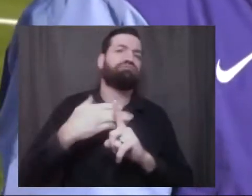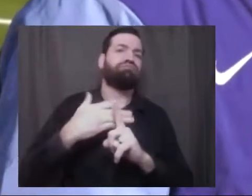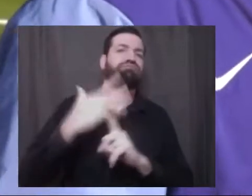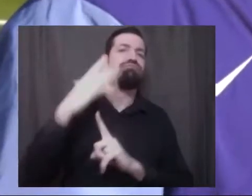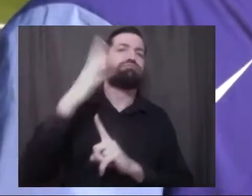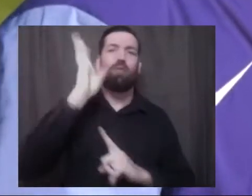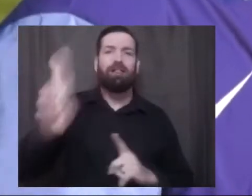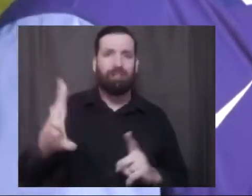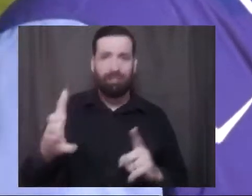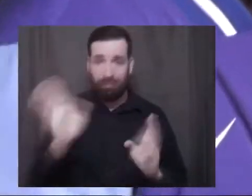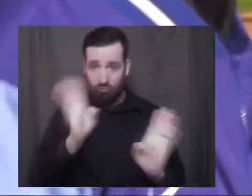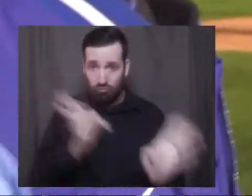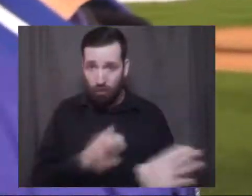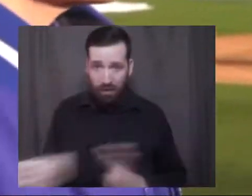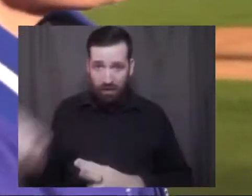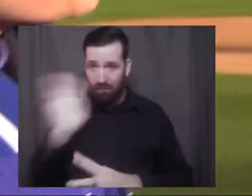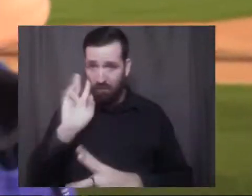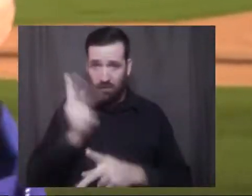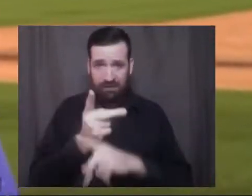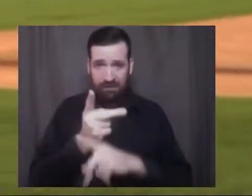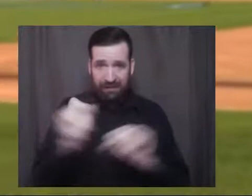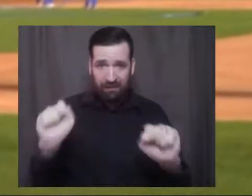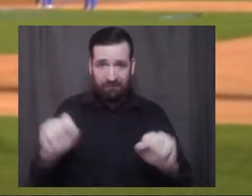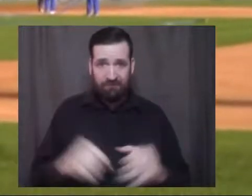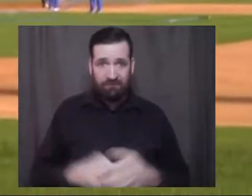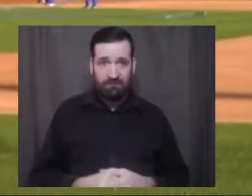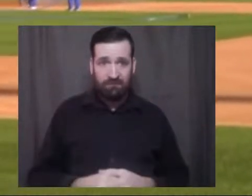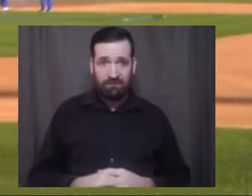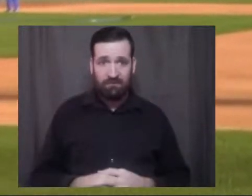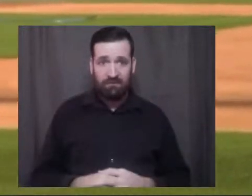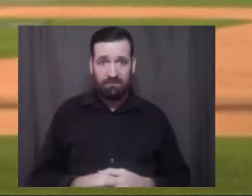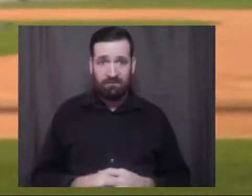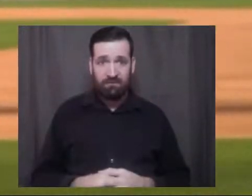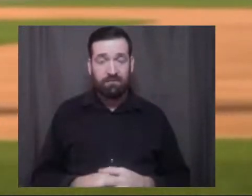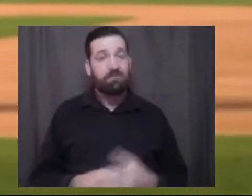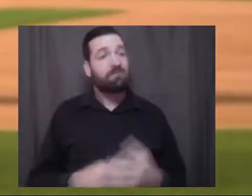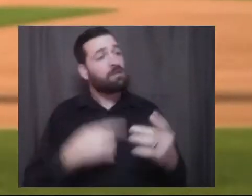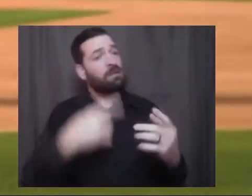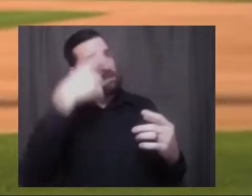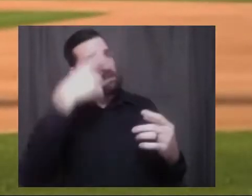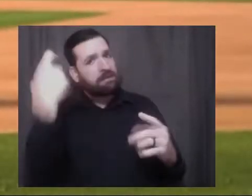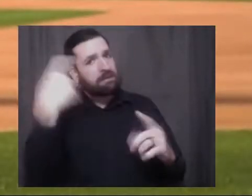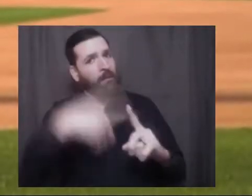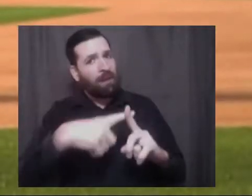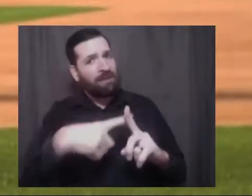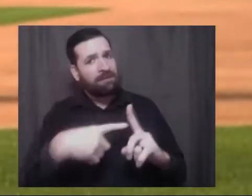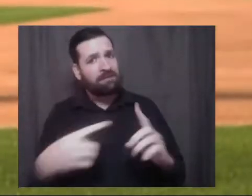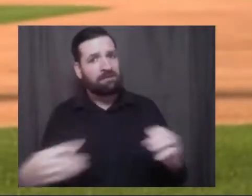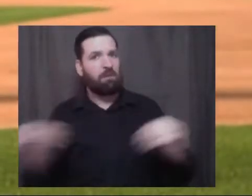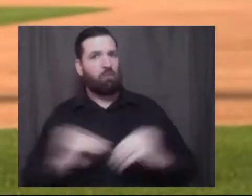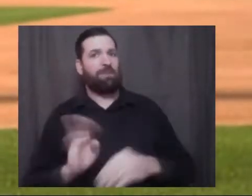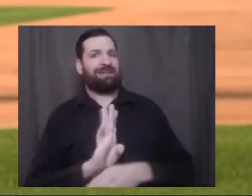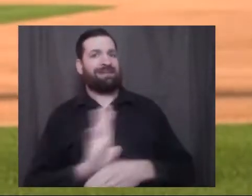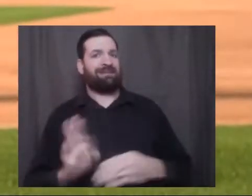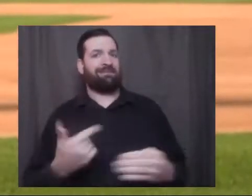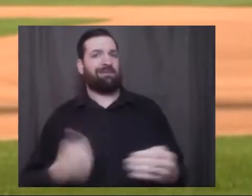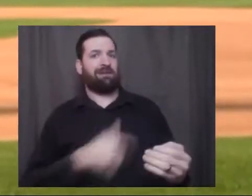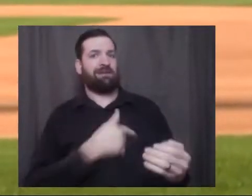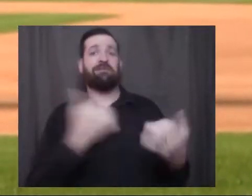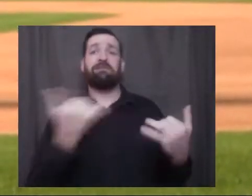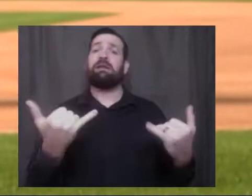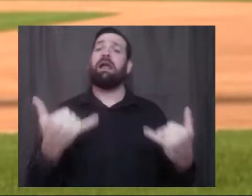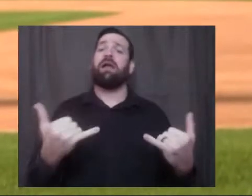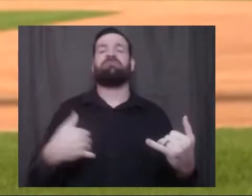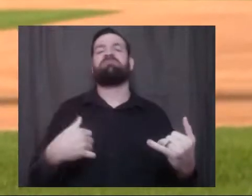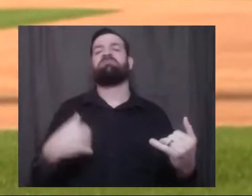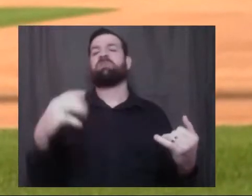to stay safe out here? In the summer months, we're definitely more busy with heat stuff like that. Today, we shouldn't see. I'm assuming we're not going to get